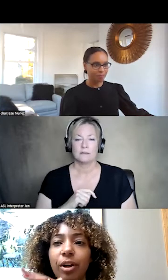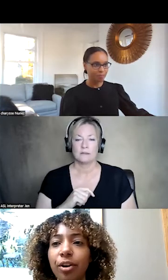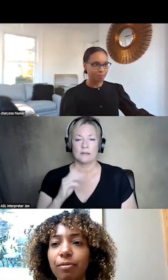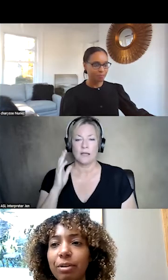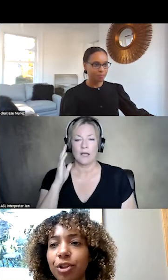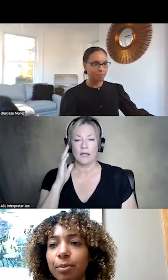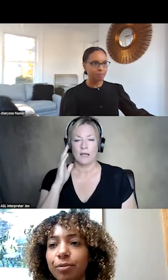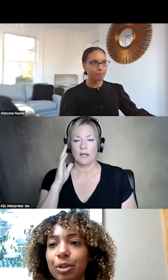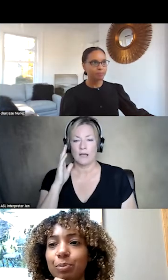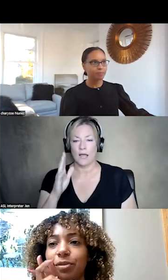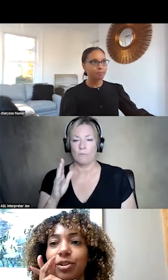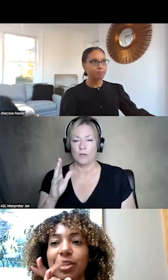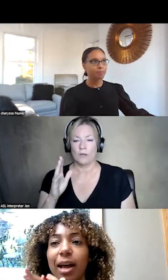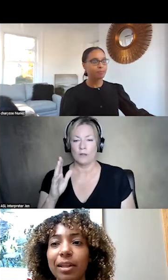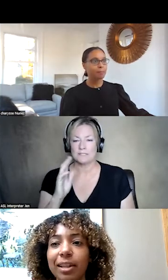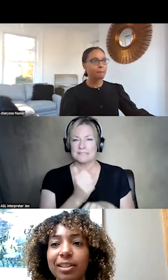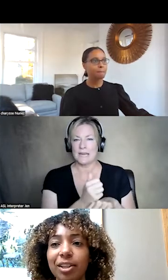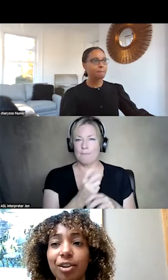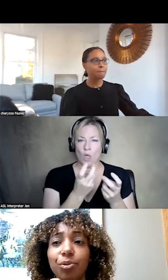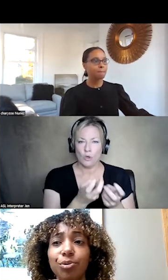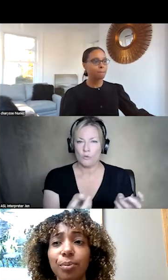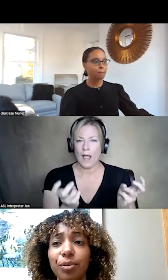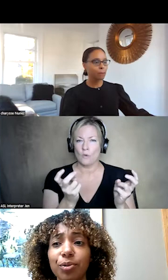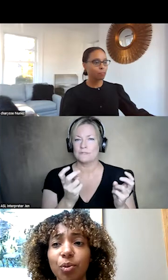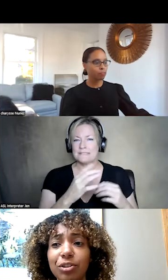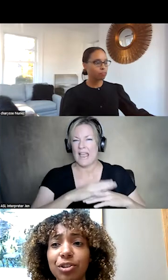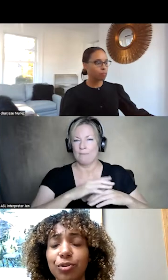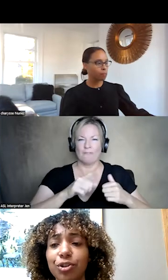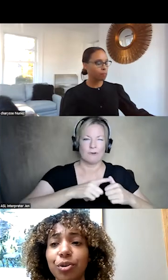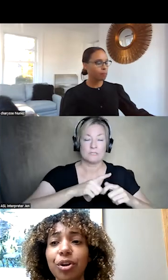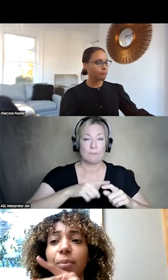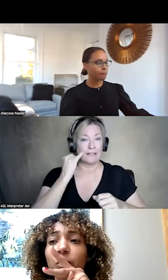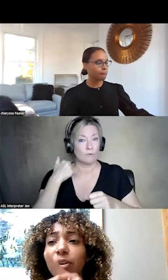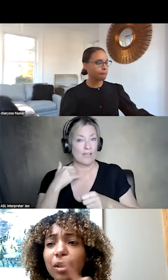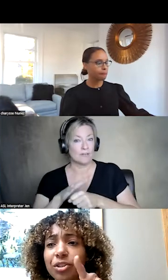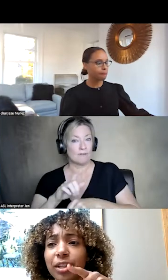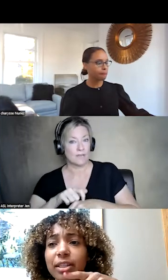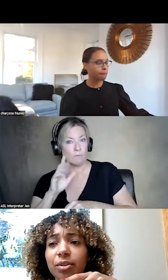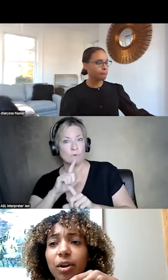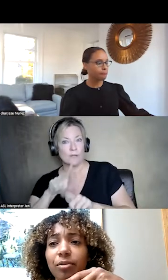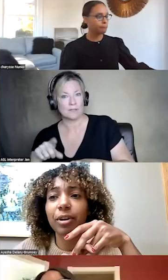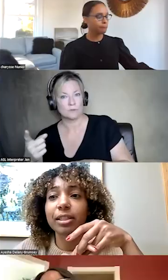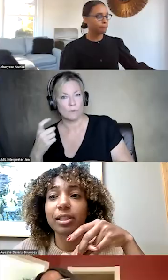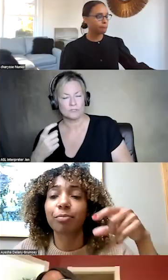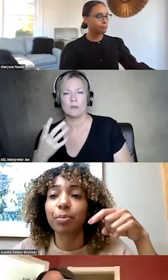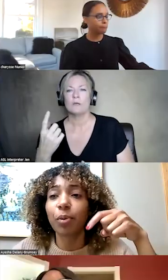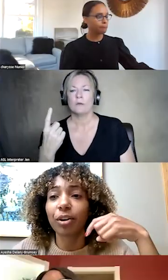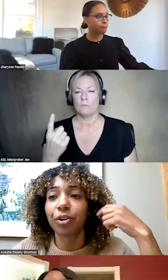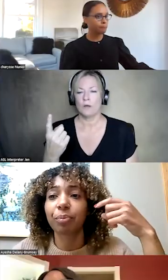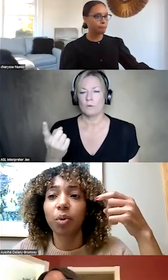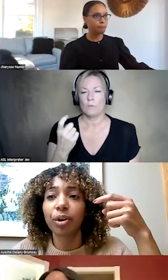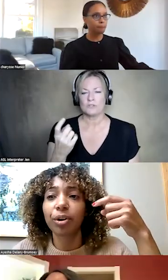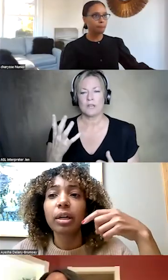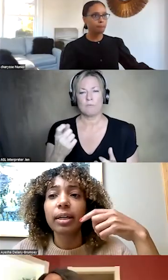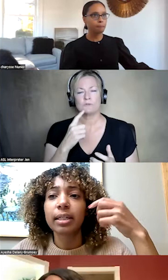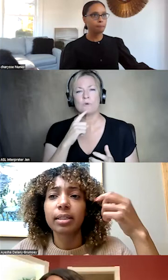I'll bring on our roundtable first, but if there's time, I'd like to go through some of those questions for sure. But one question that I did want to raise is, if people want to